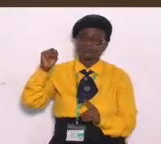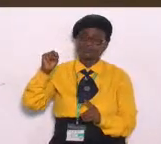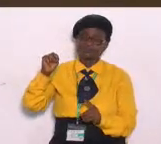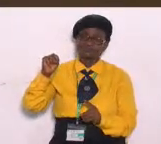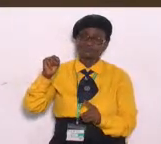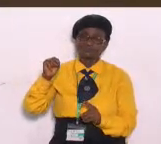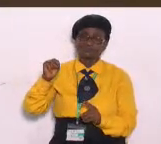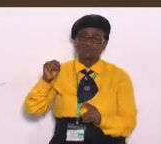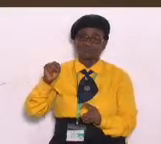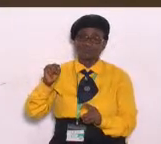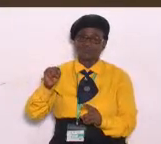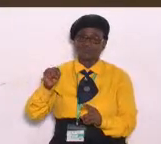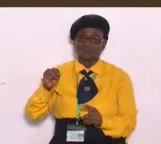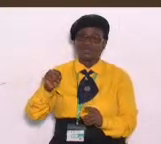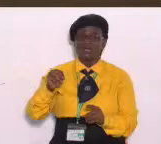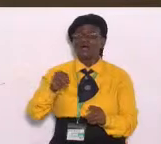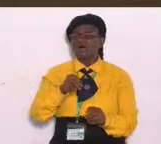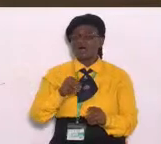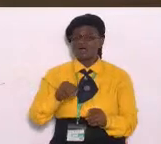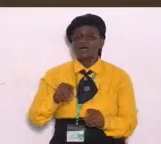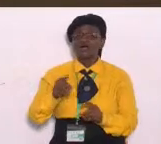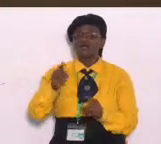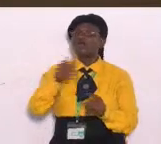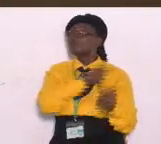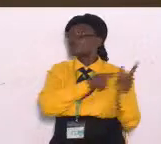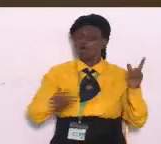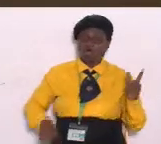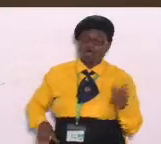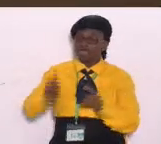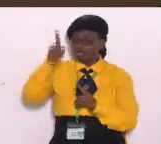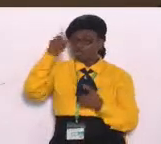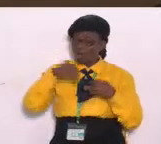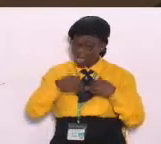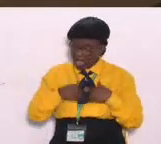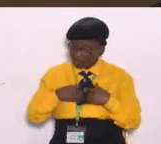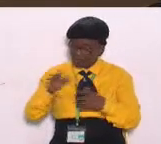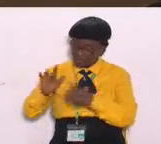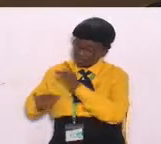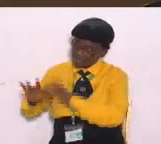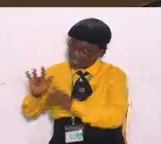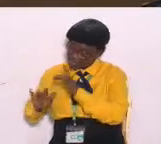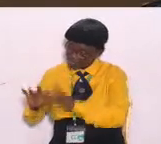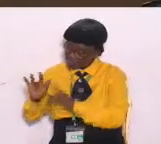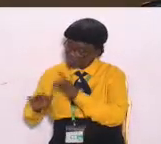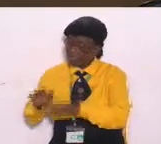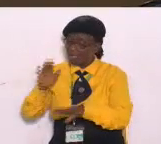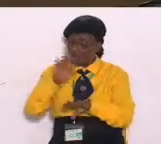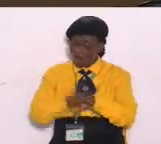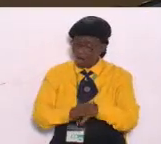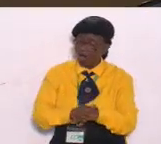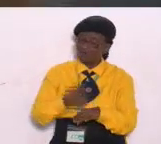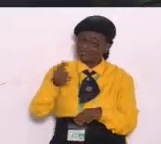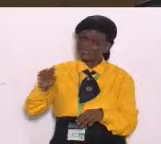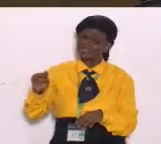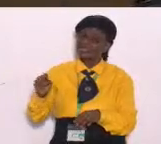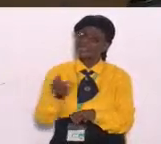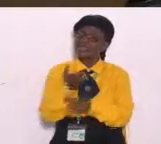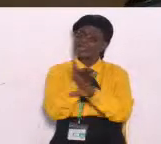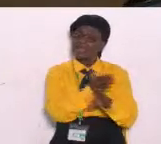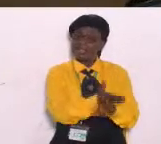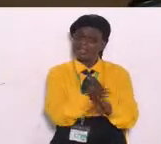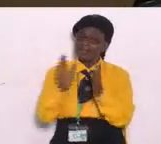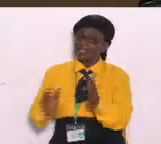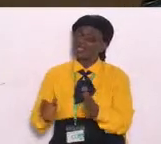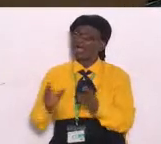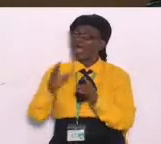I know you, Lord. You had mercy on a blind beggar, and he never begged again. Have mercy